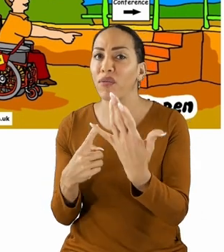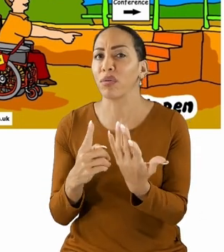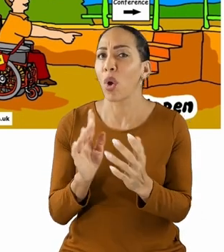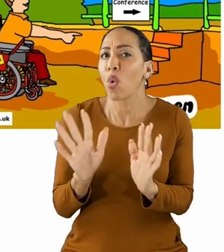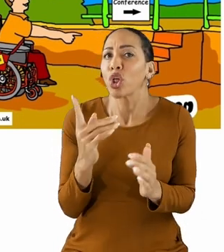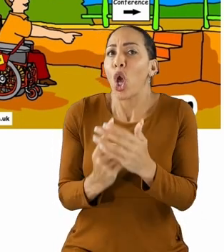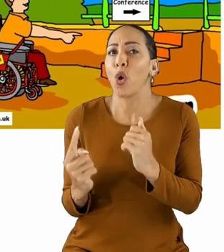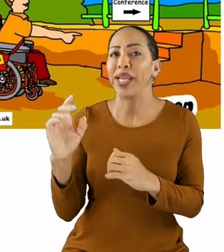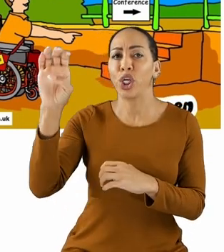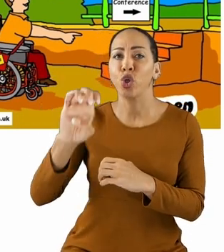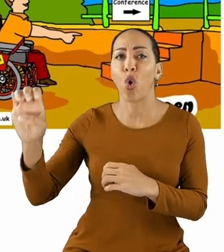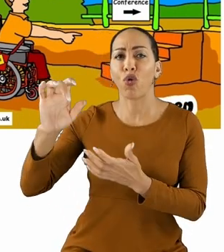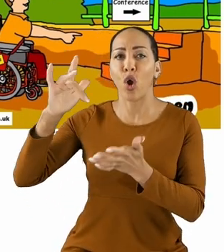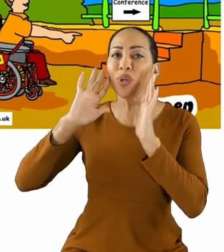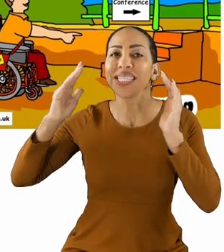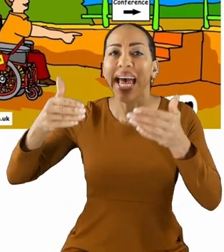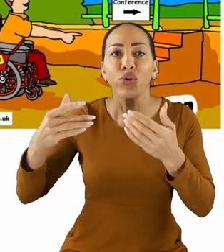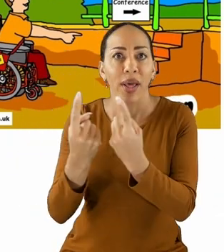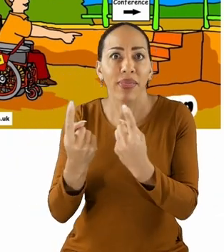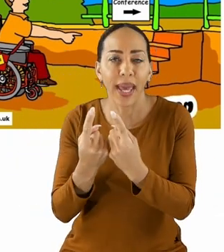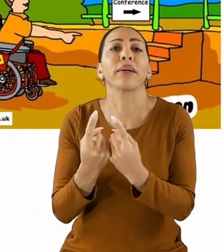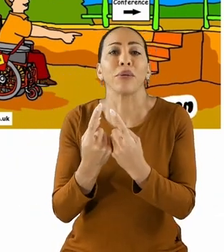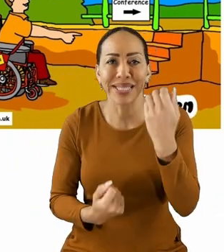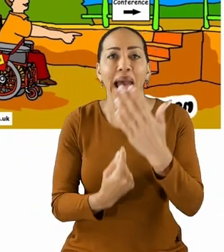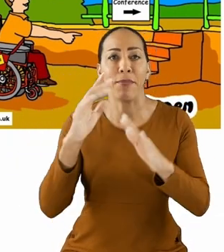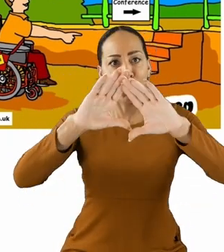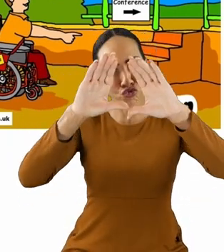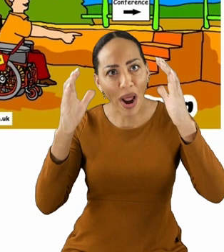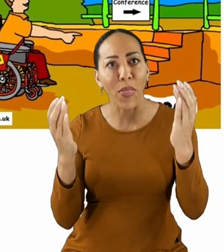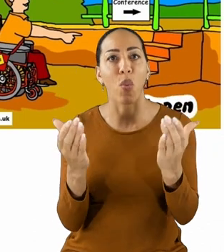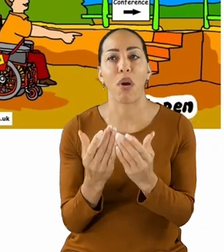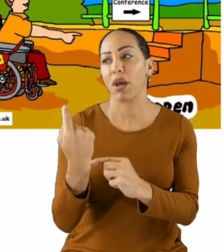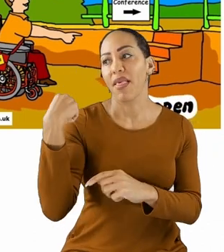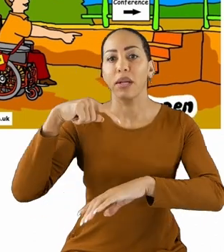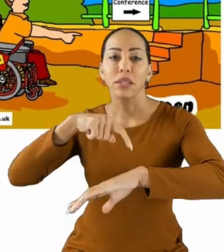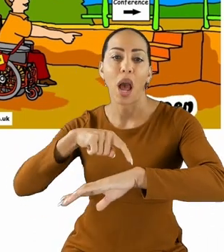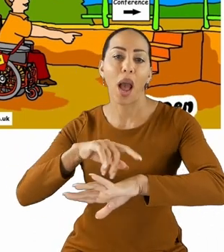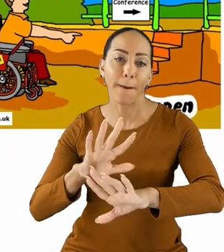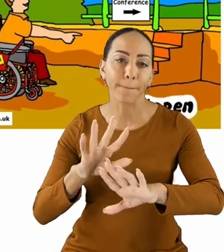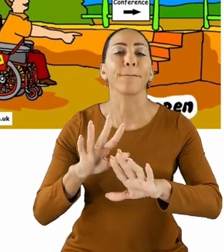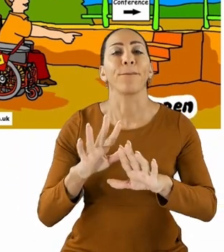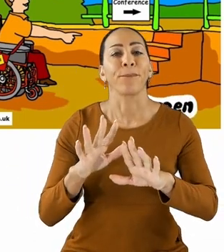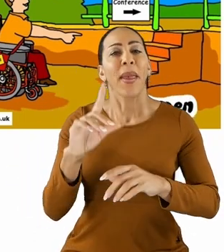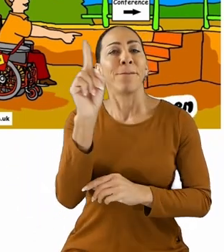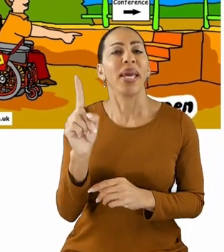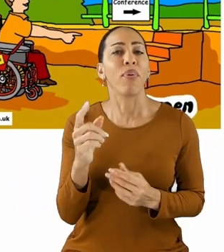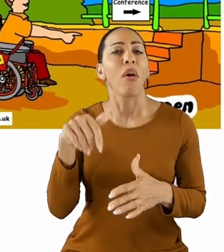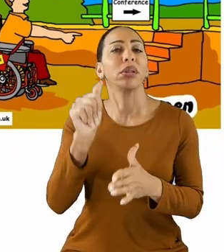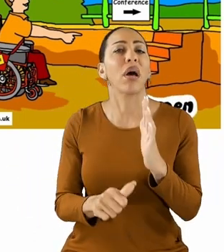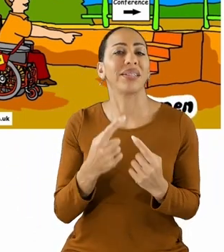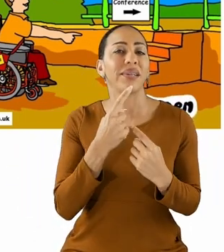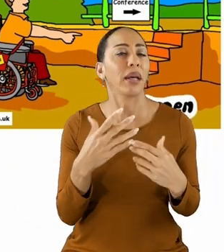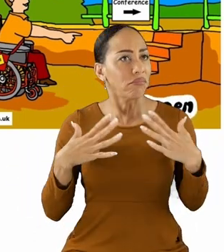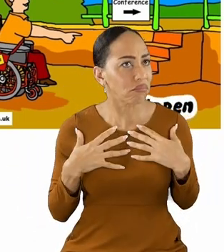Zimbabwe, the Caribbean, and so on. So it wasn't just a Eurocentric thing. It was something that was happening around the world at